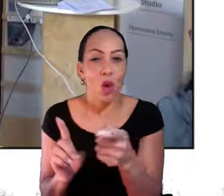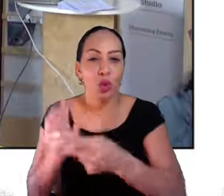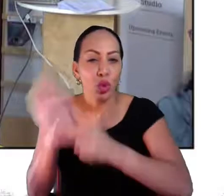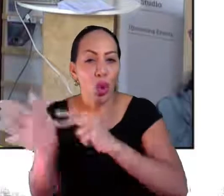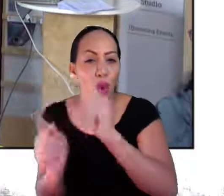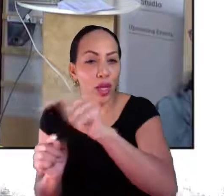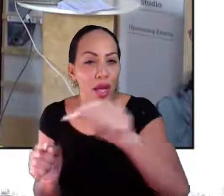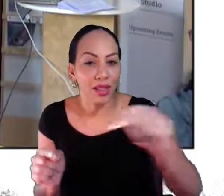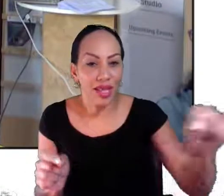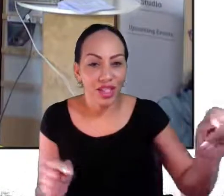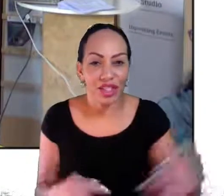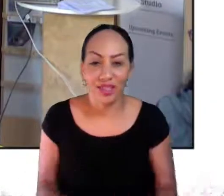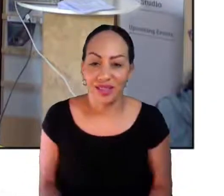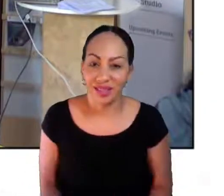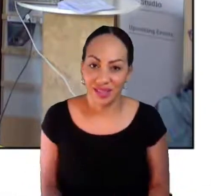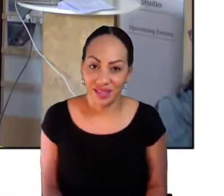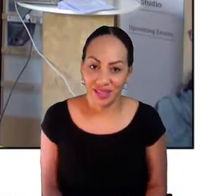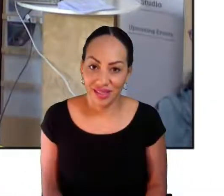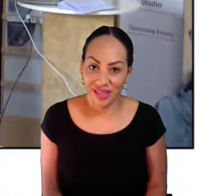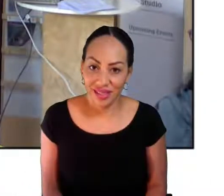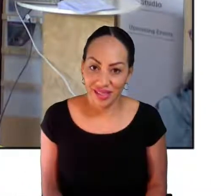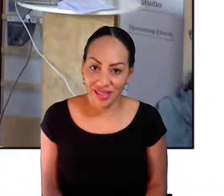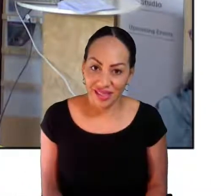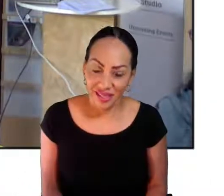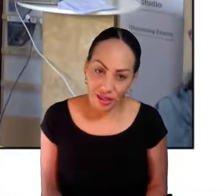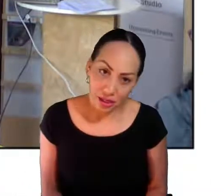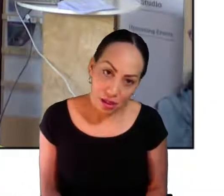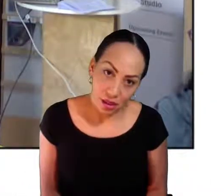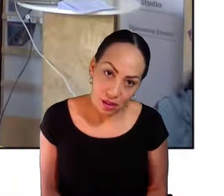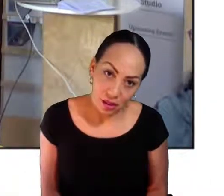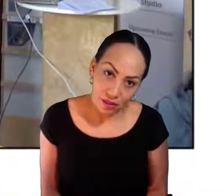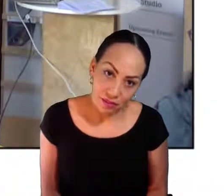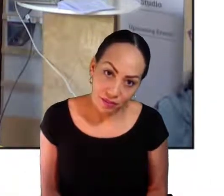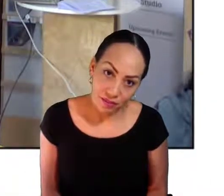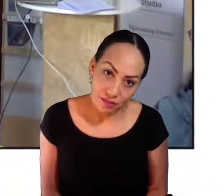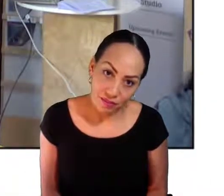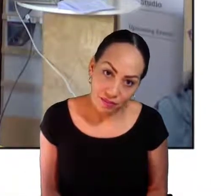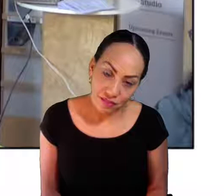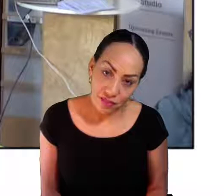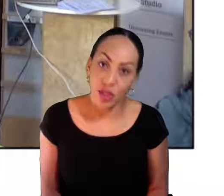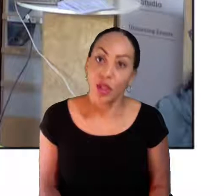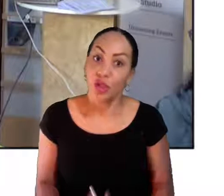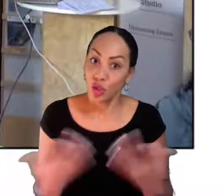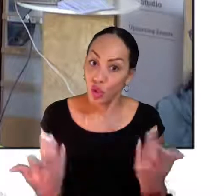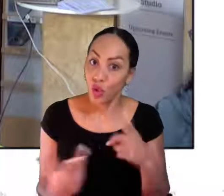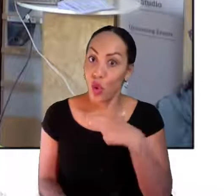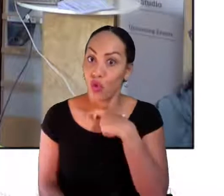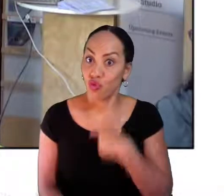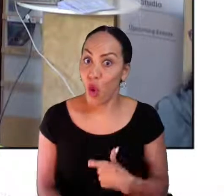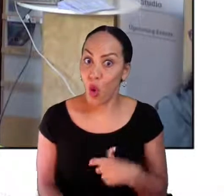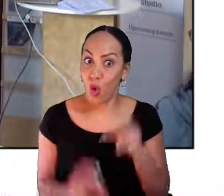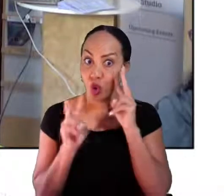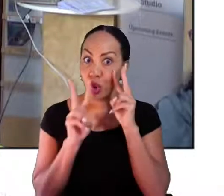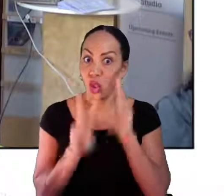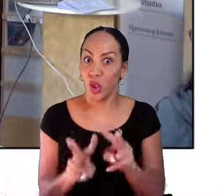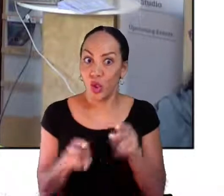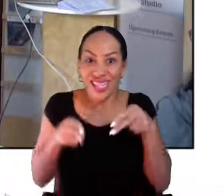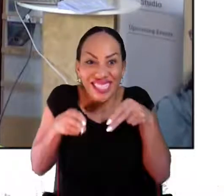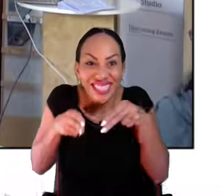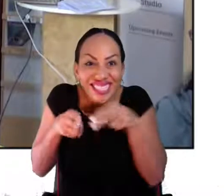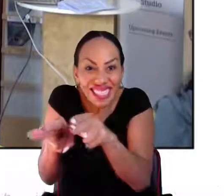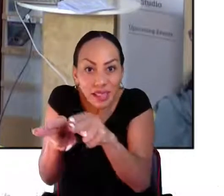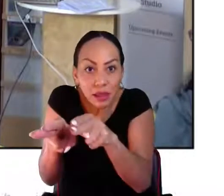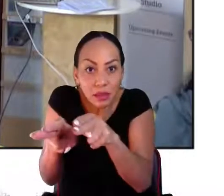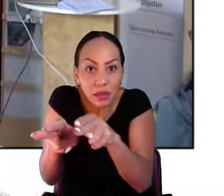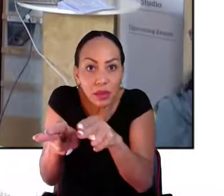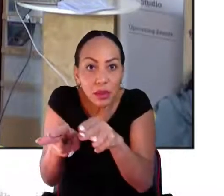write a manifesto, you could do stuff, but actually to look at systems and processes and learn the difficult